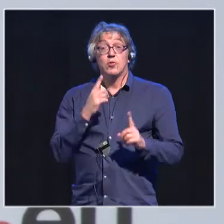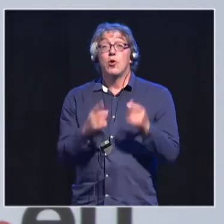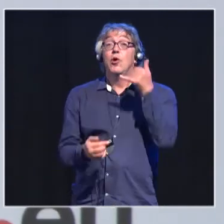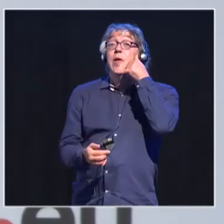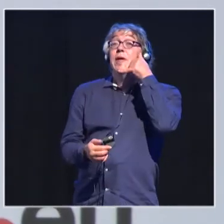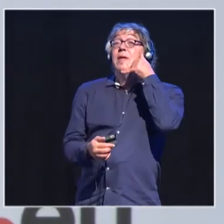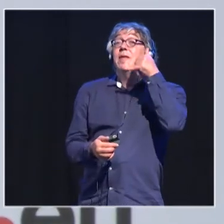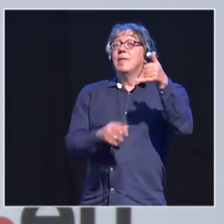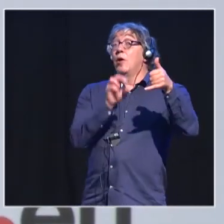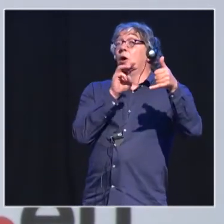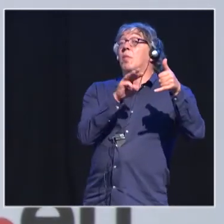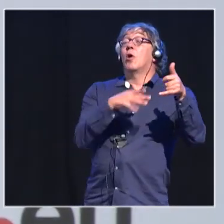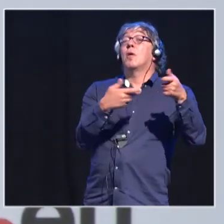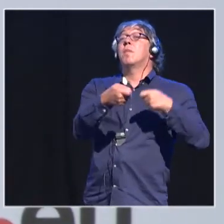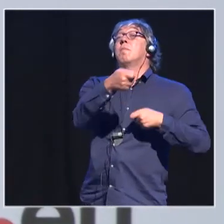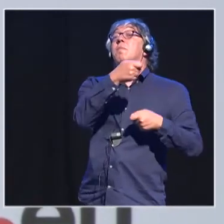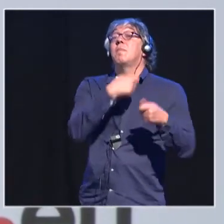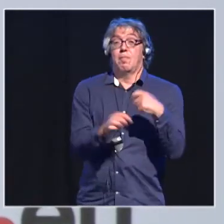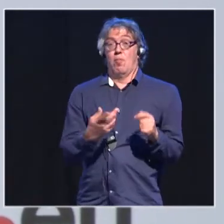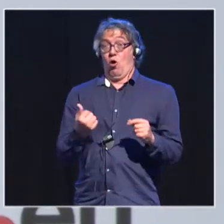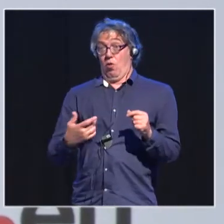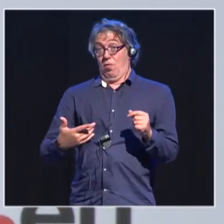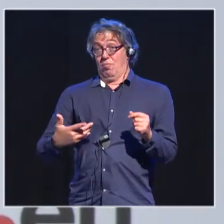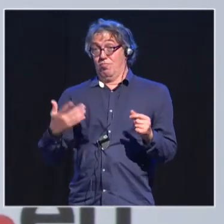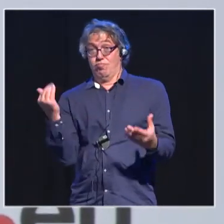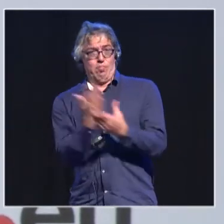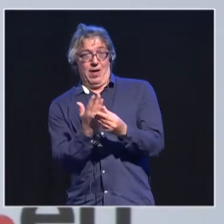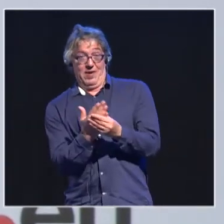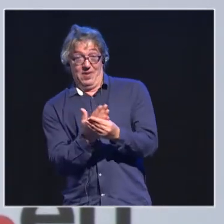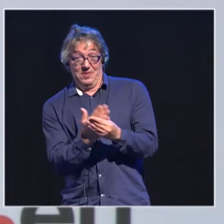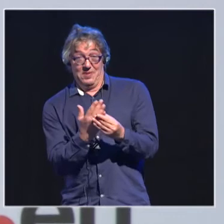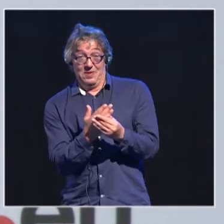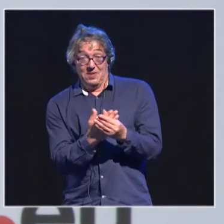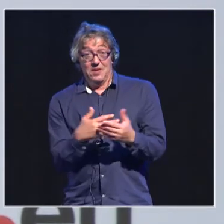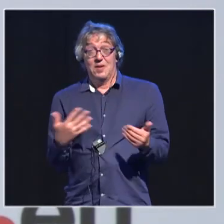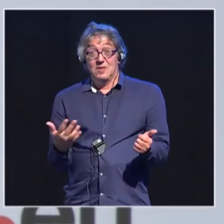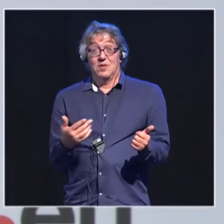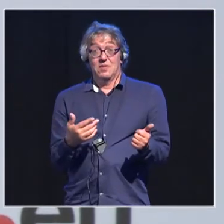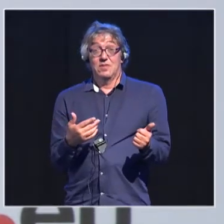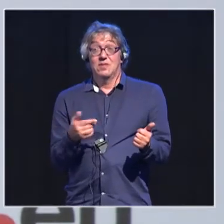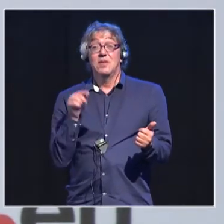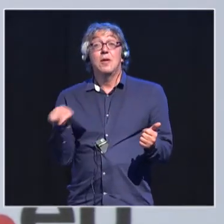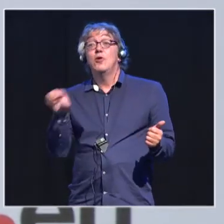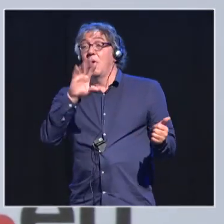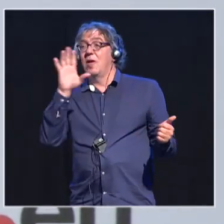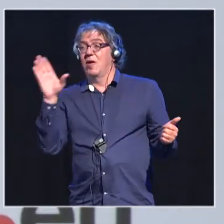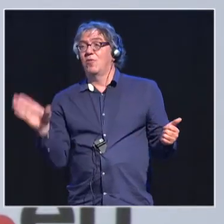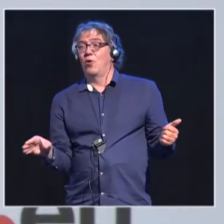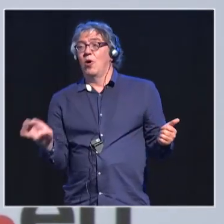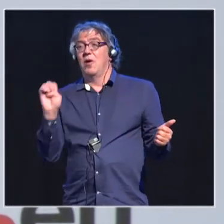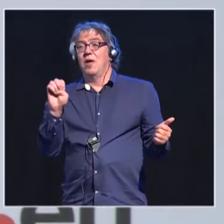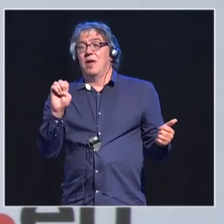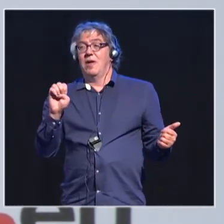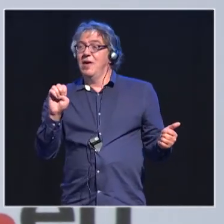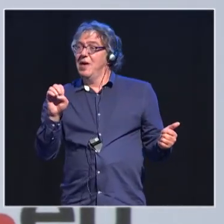banking regulations would allow such a service to be rolled out. And the reason why it was harder to roll it out in other countries in Africa and around the world was not because